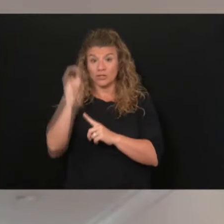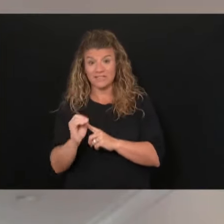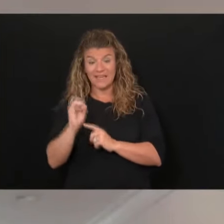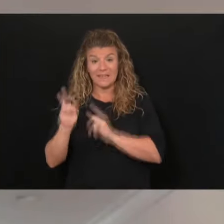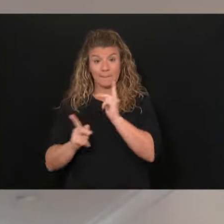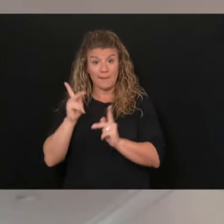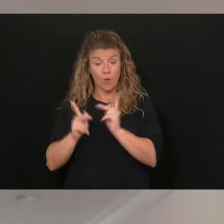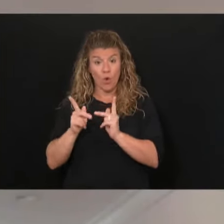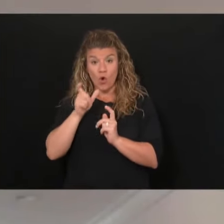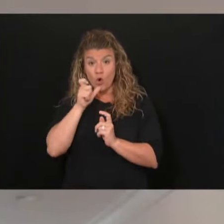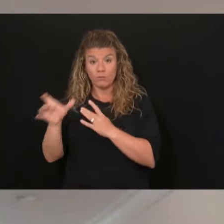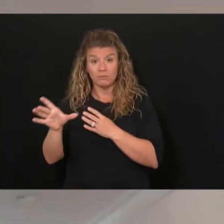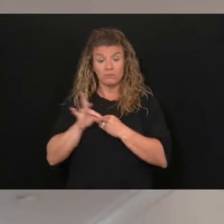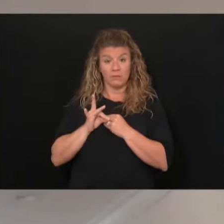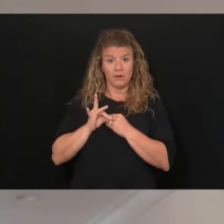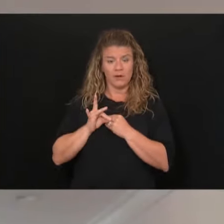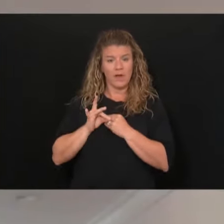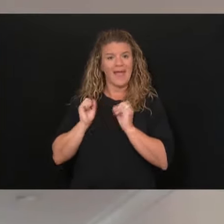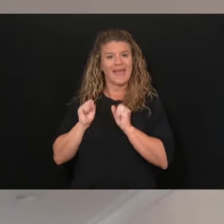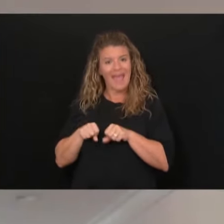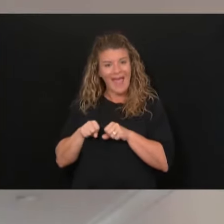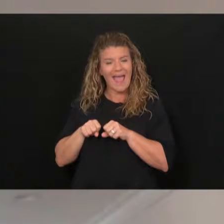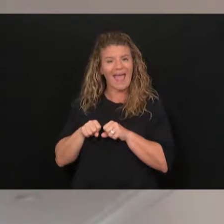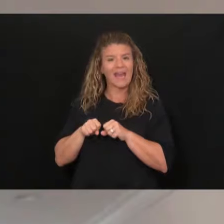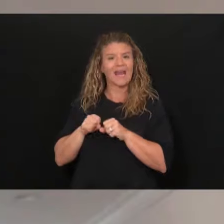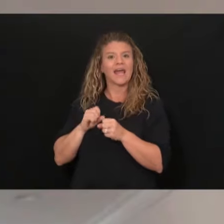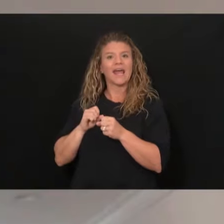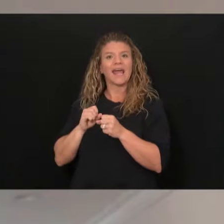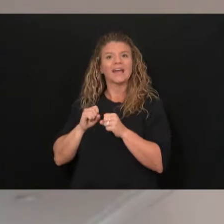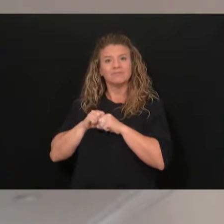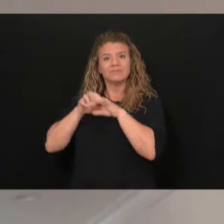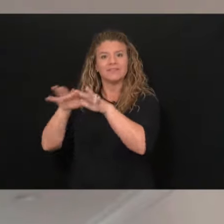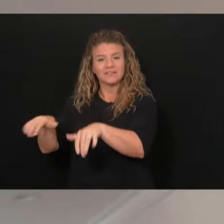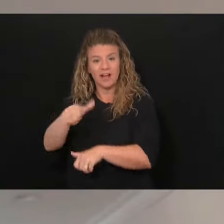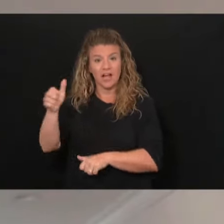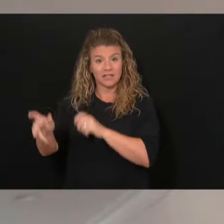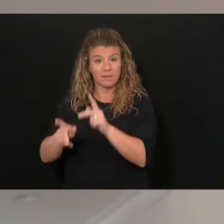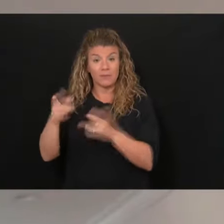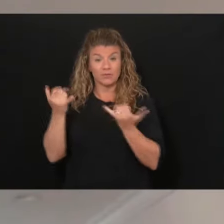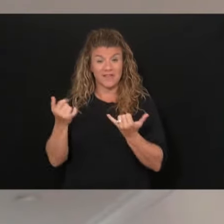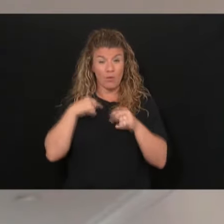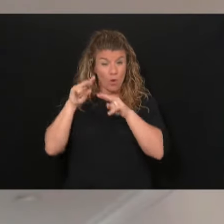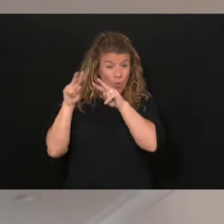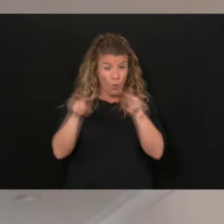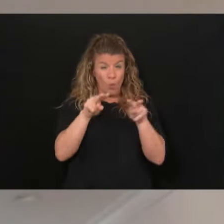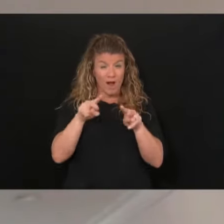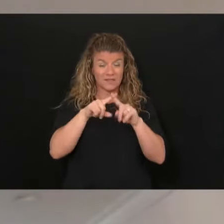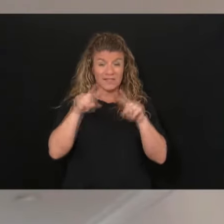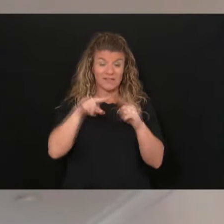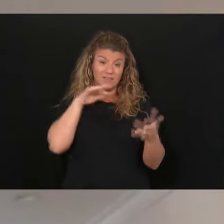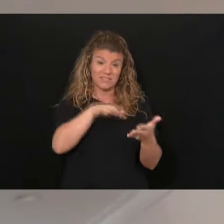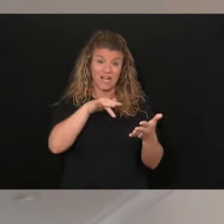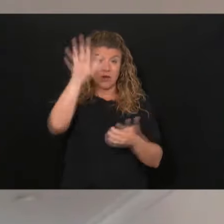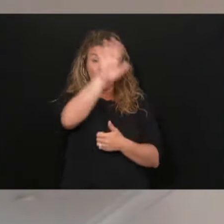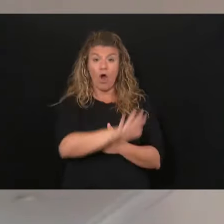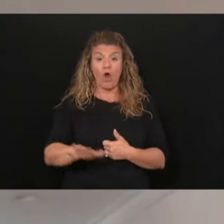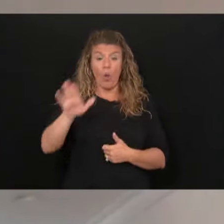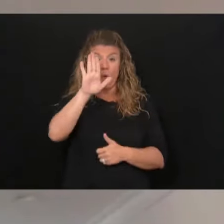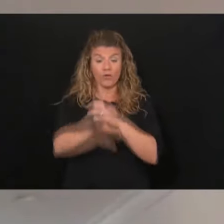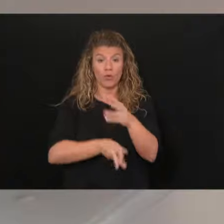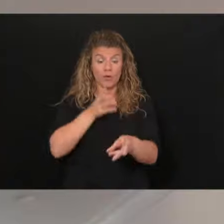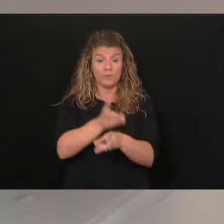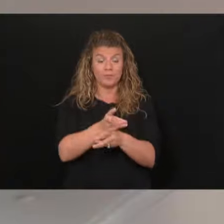are actually infecting other people. And it turns out that now in studies that are being done around the world, it appears